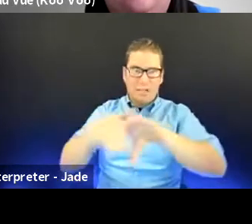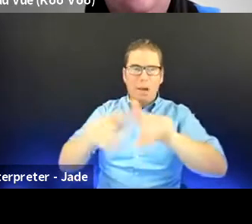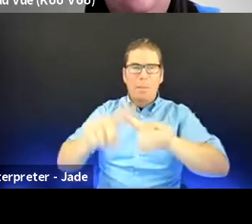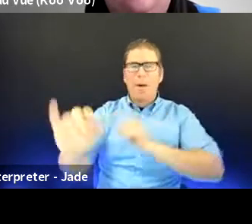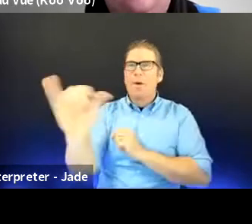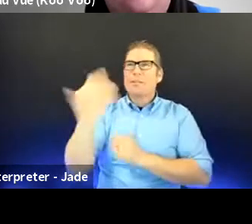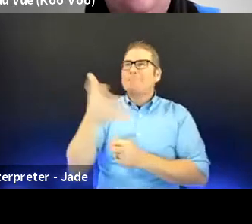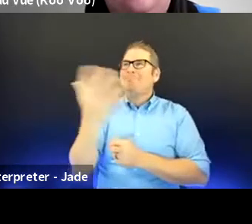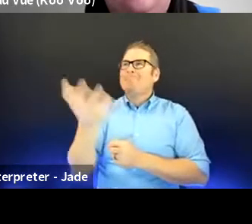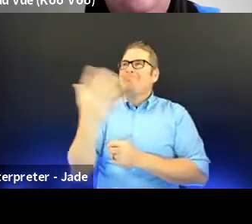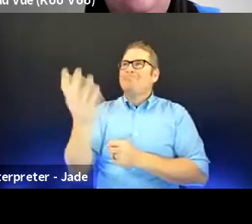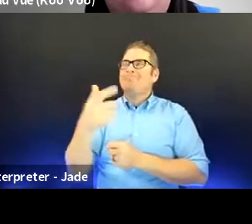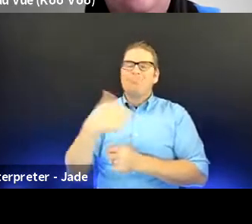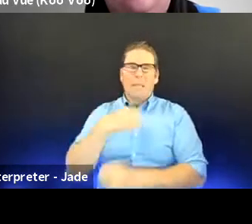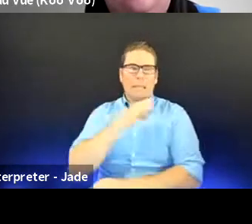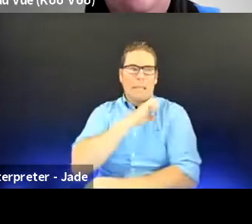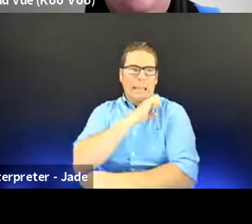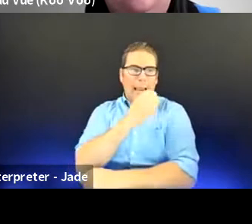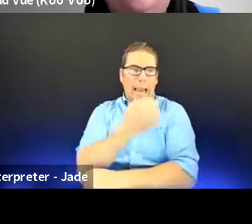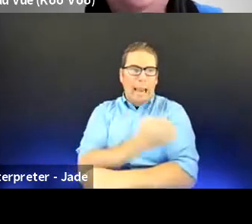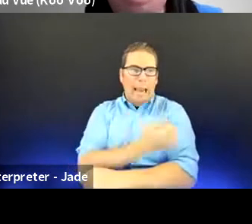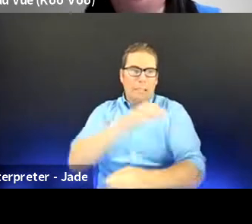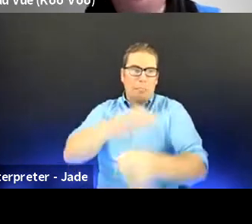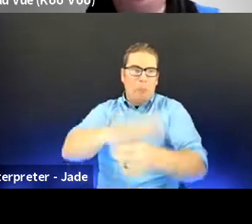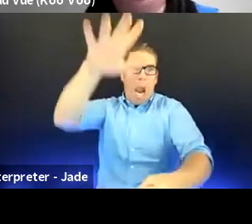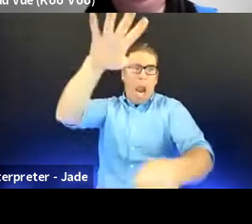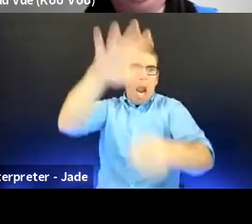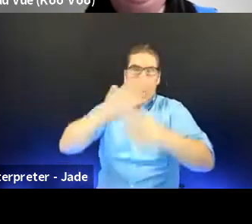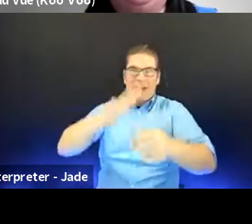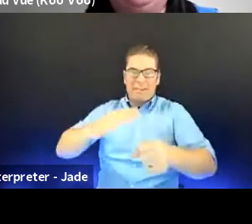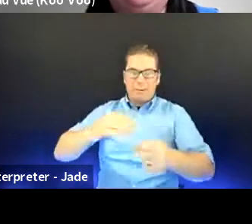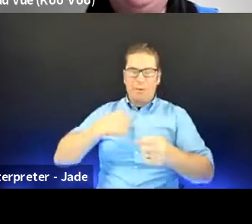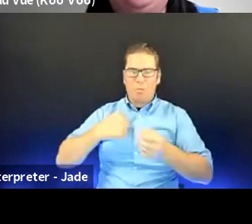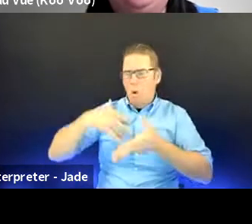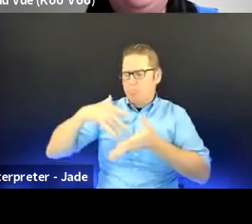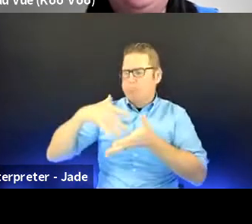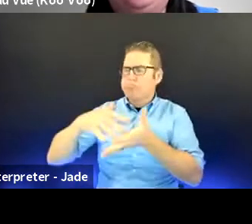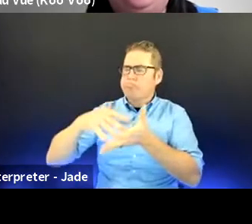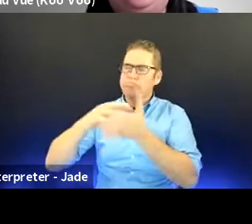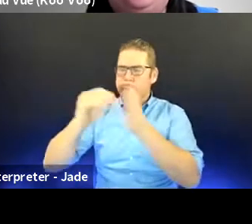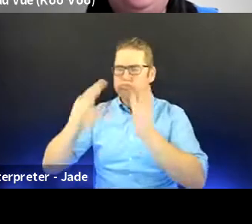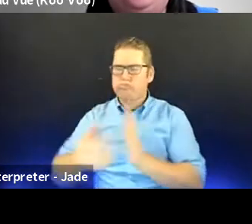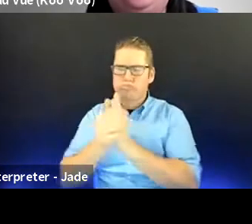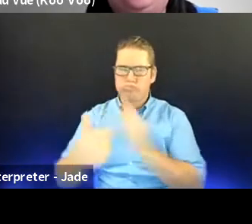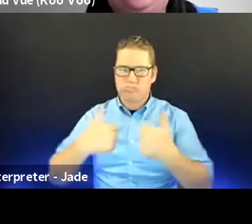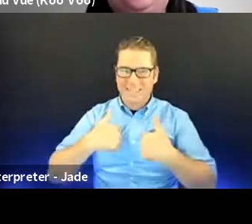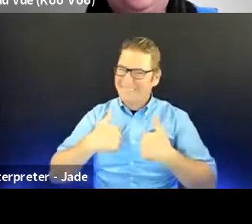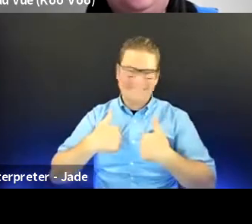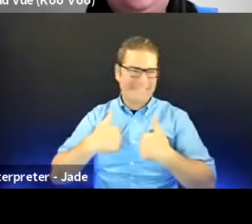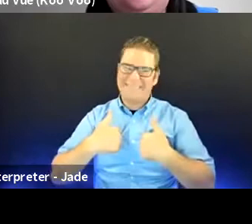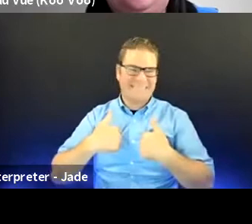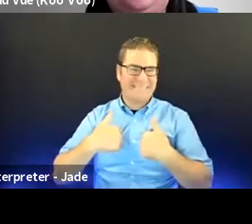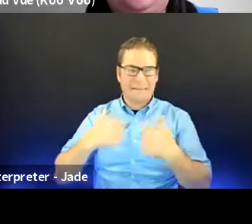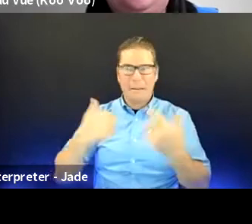let's just say I was very energetic and maybe not the best student at times. And I didn't have a lot of direction. So I had the